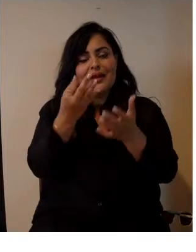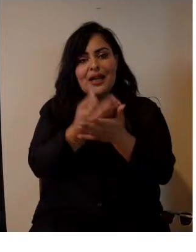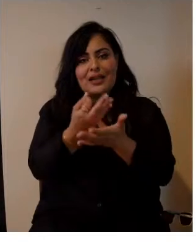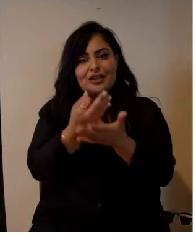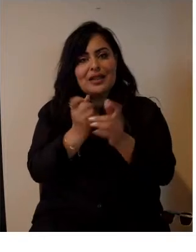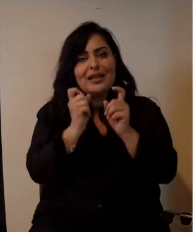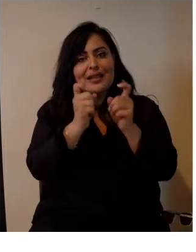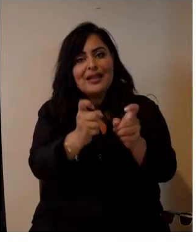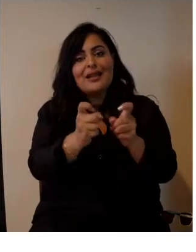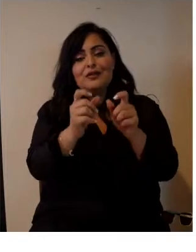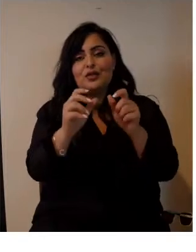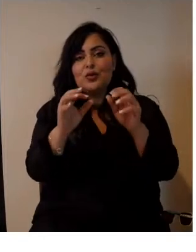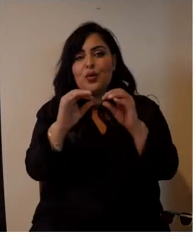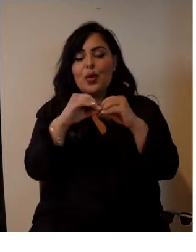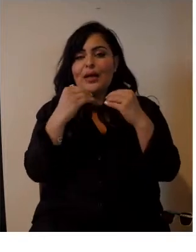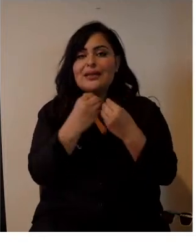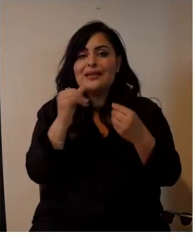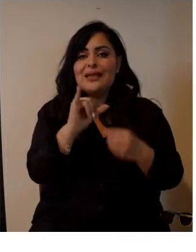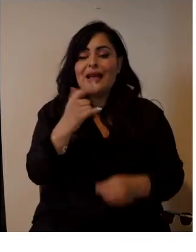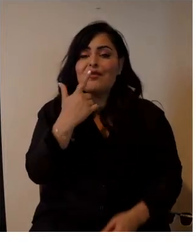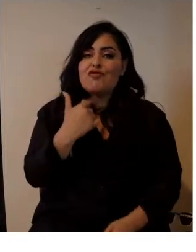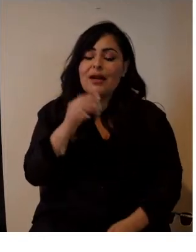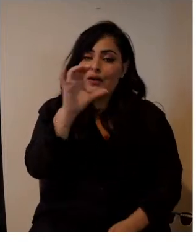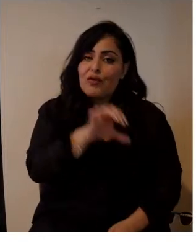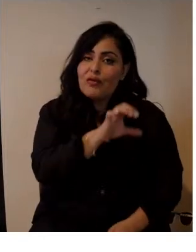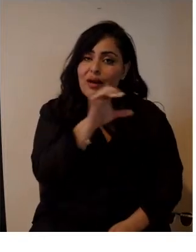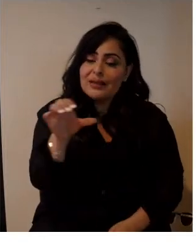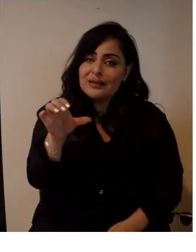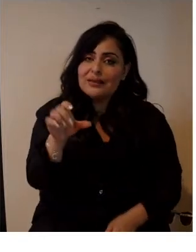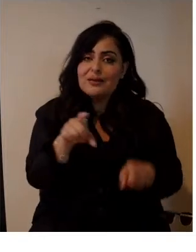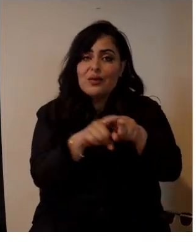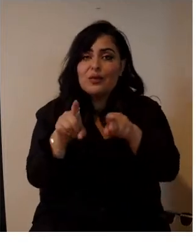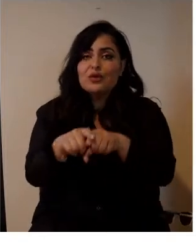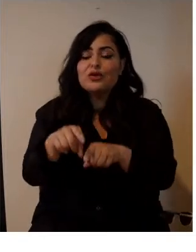organizations like the Red Cross, but you can also visit